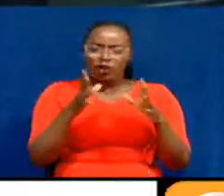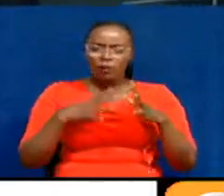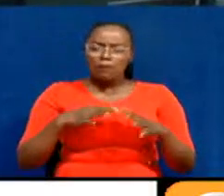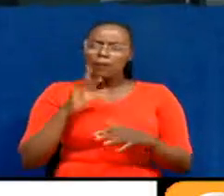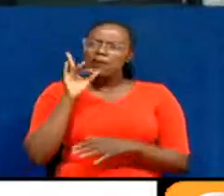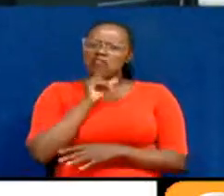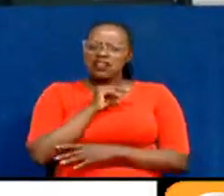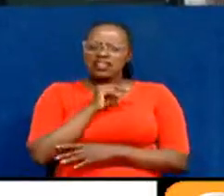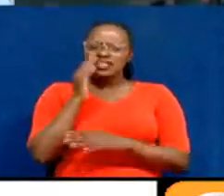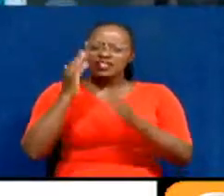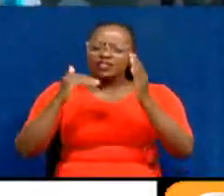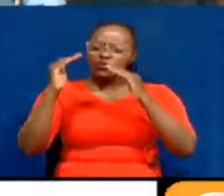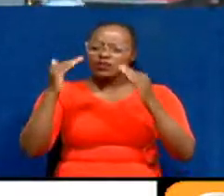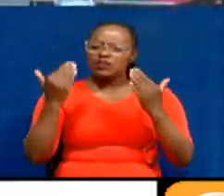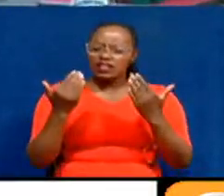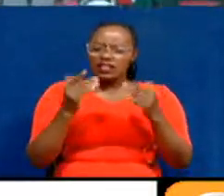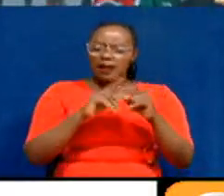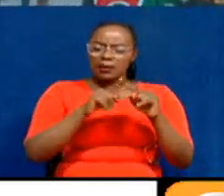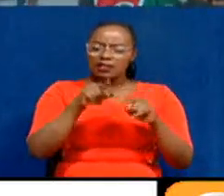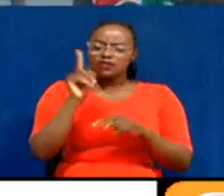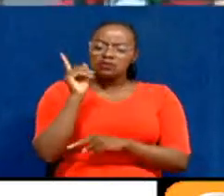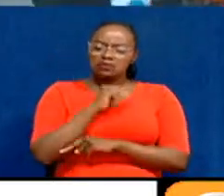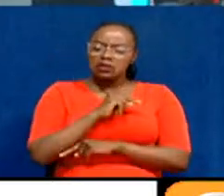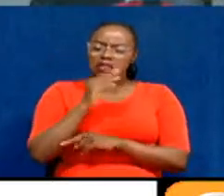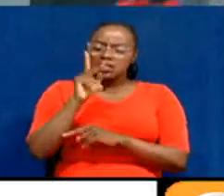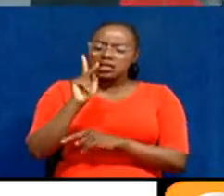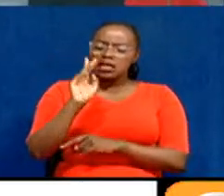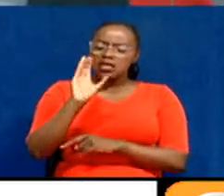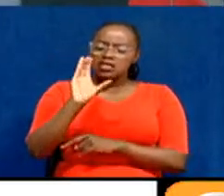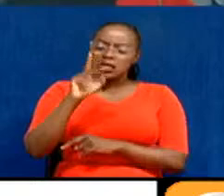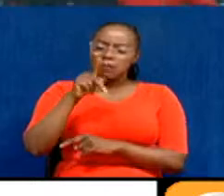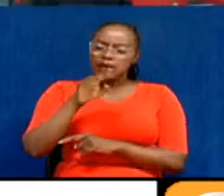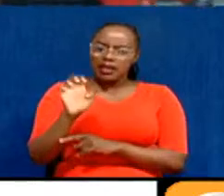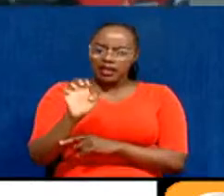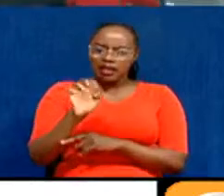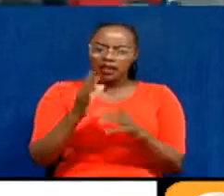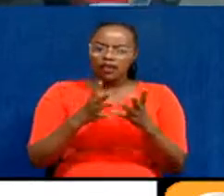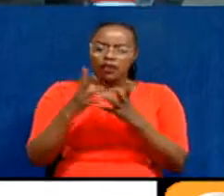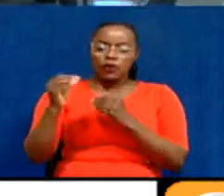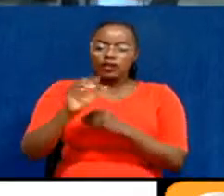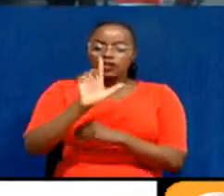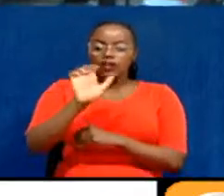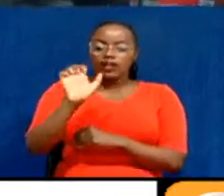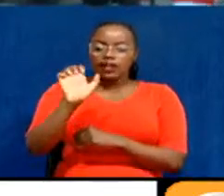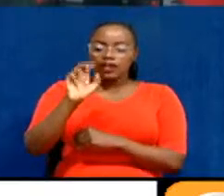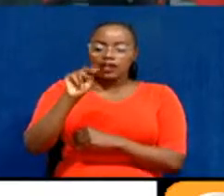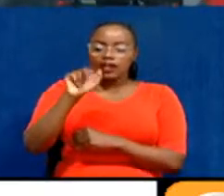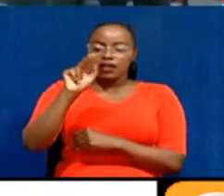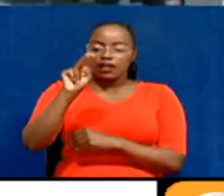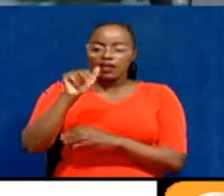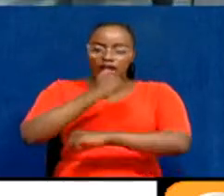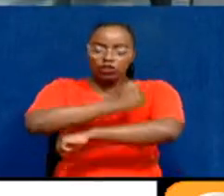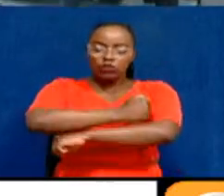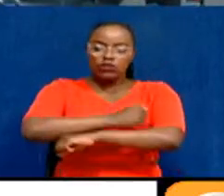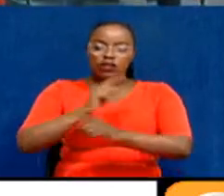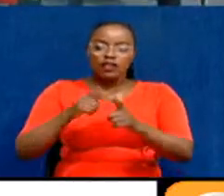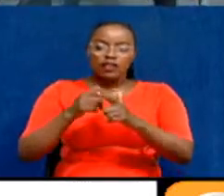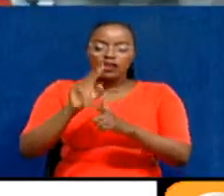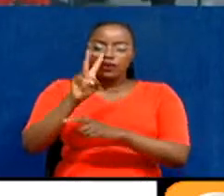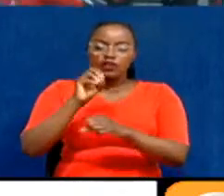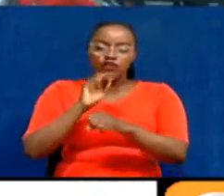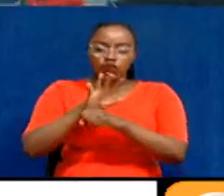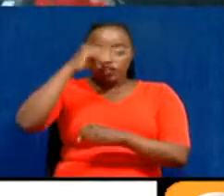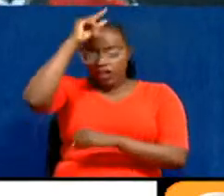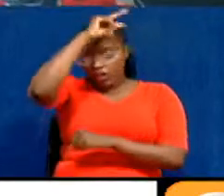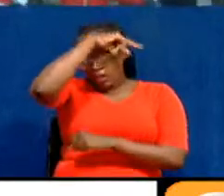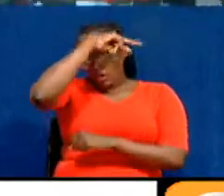you'd be finishing university. But he was finishing KCPE when he was 19, and he went to Lenana School. And then in 2014, he